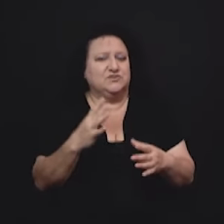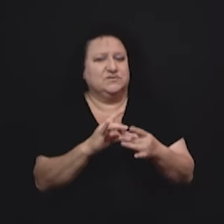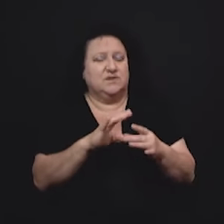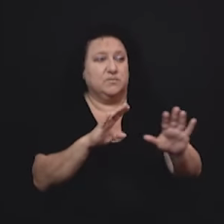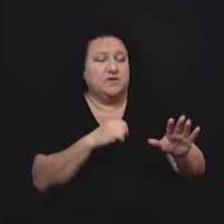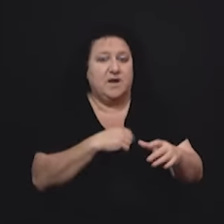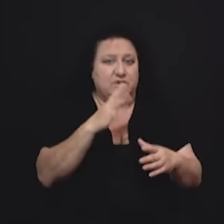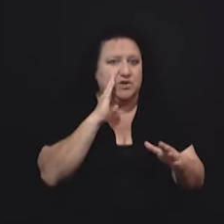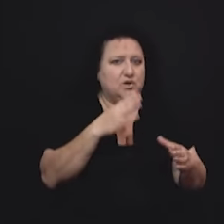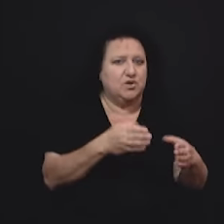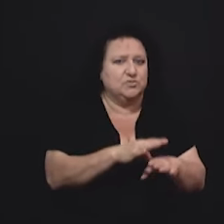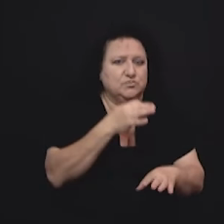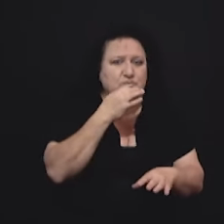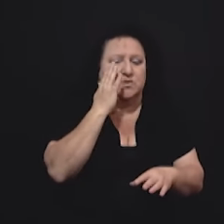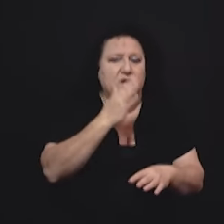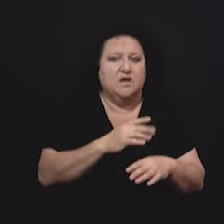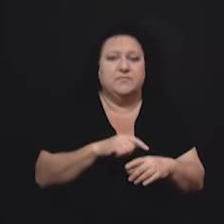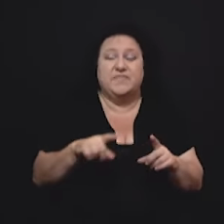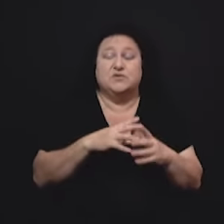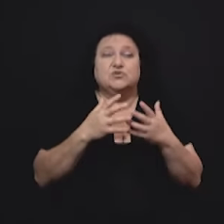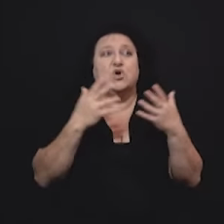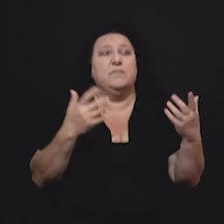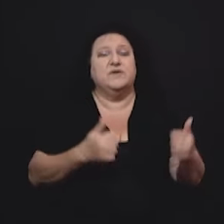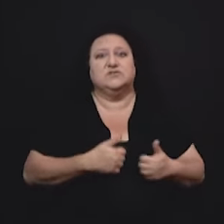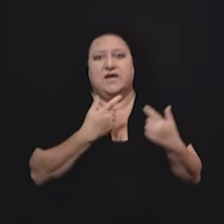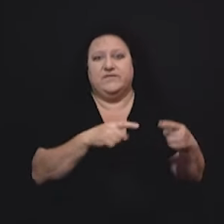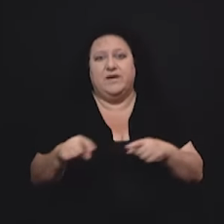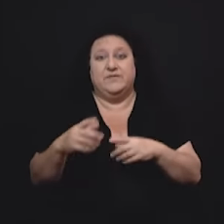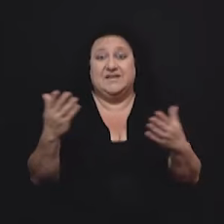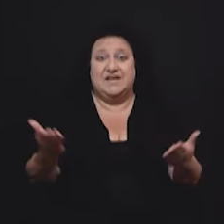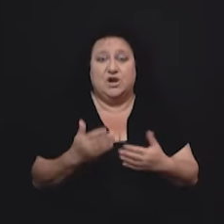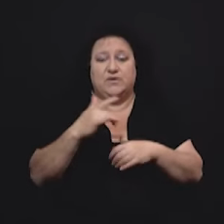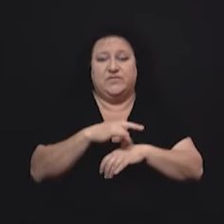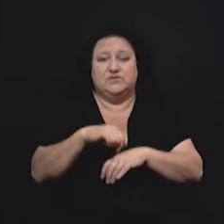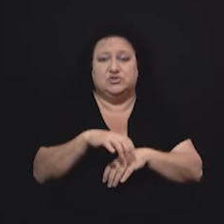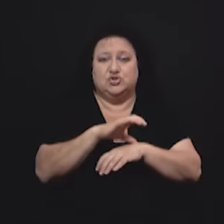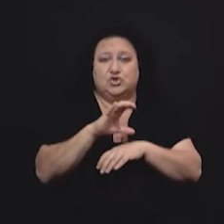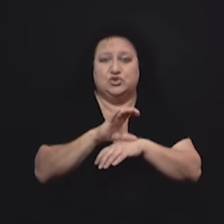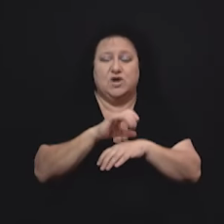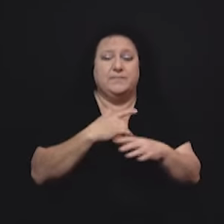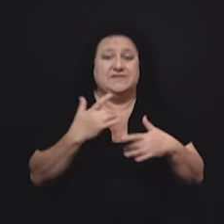There is so much life happening here at this church, and I'm excited about what